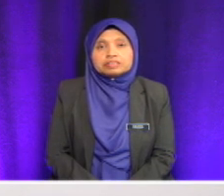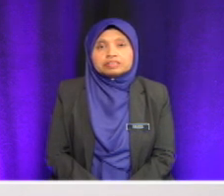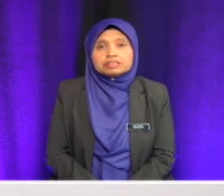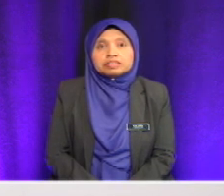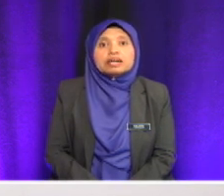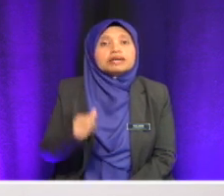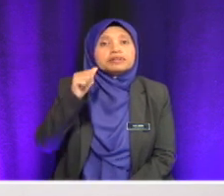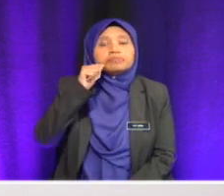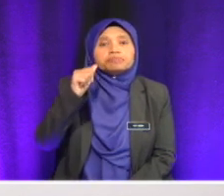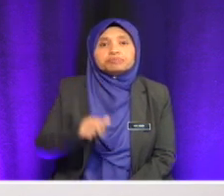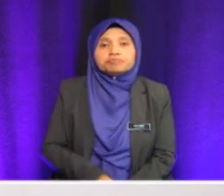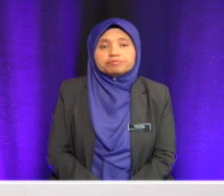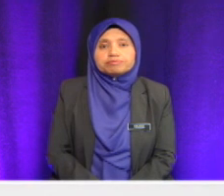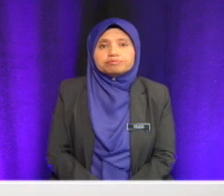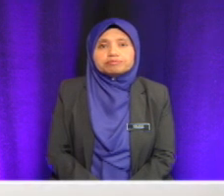Yes, Ahna.